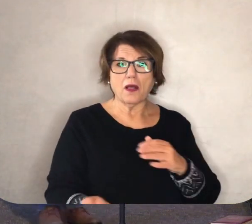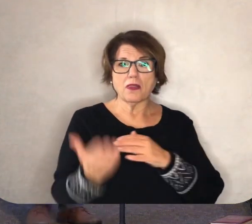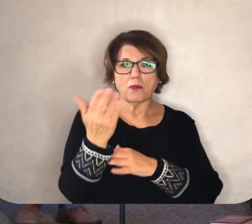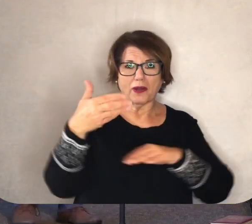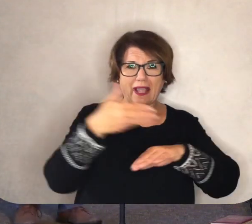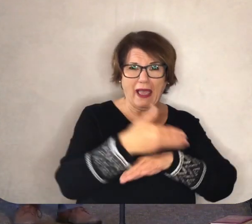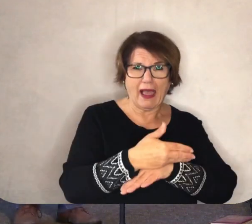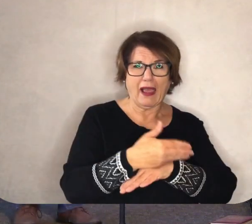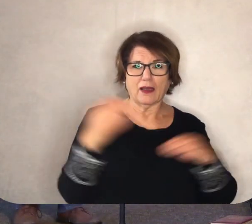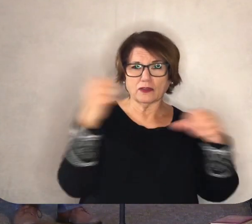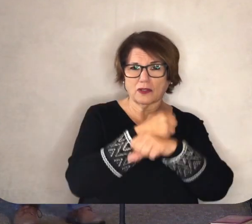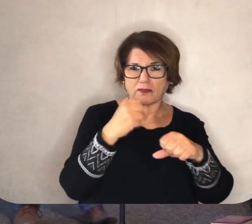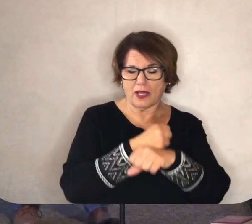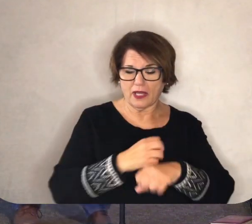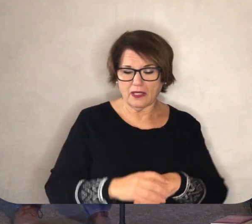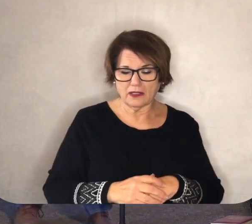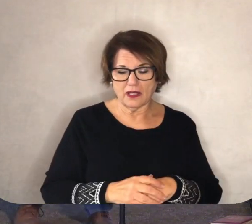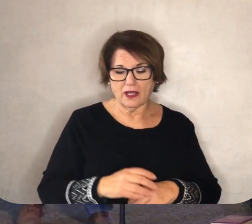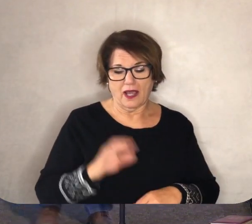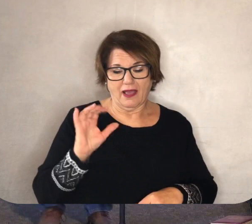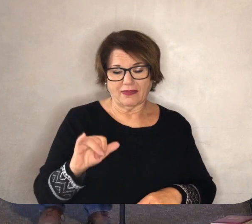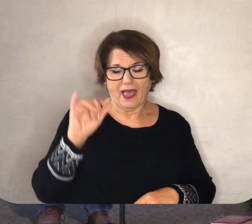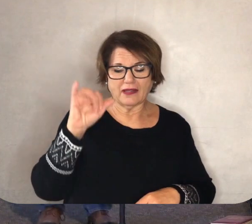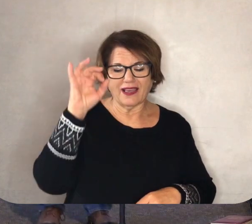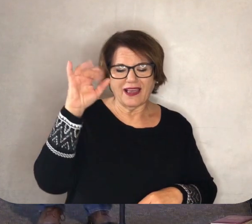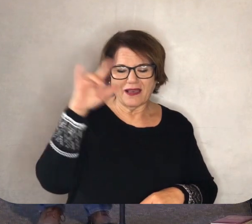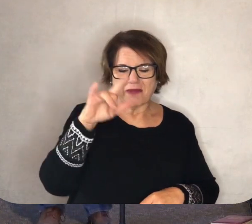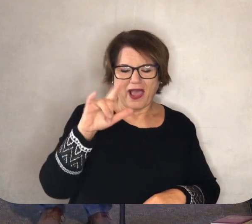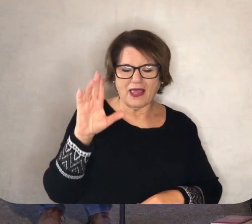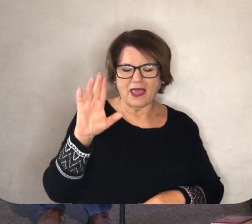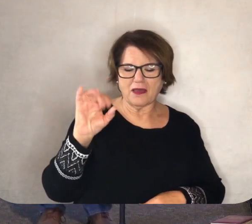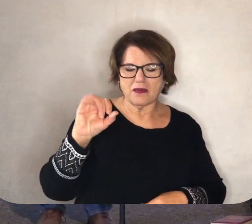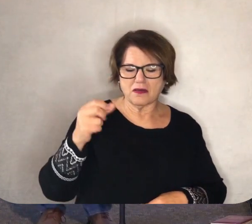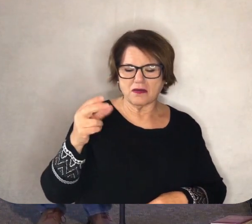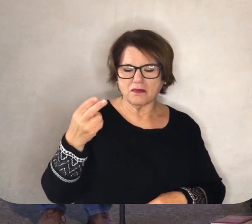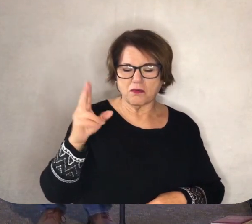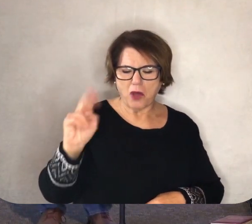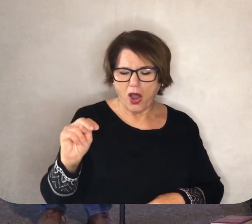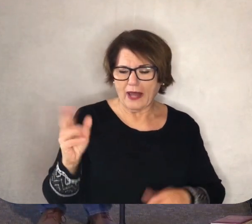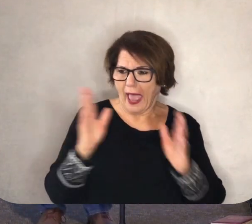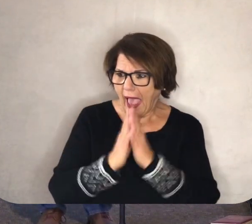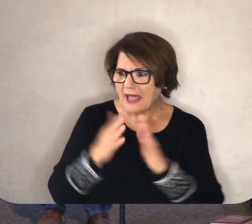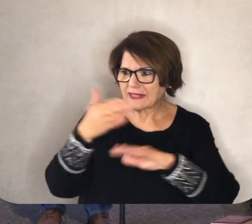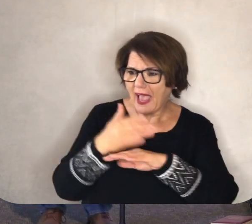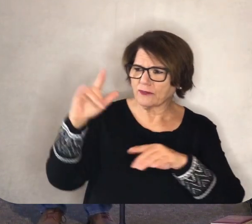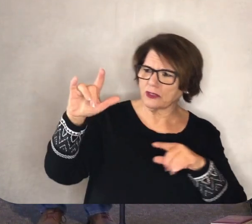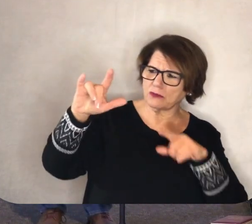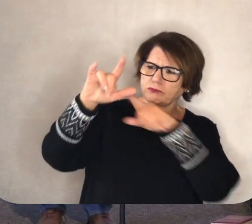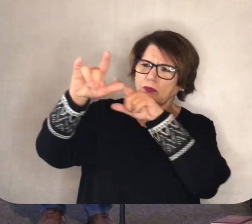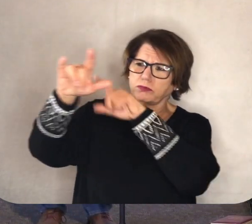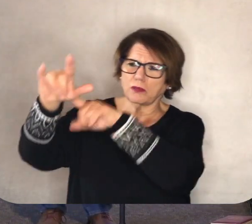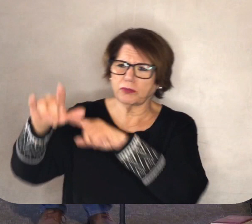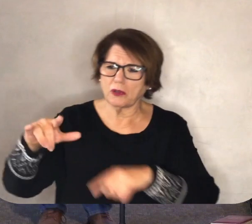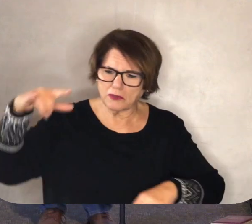raid, Bon had gone down to ask the crew chief for that shell as a souvenir of